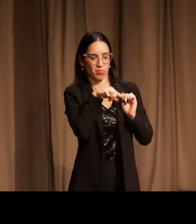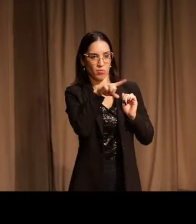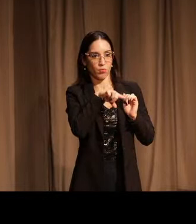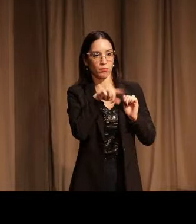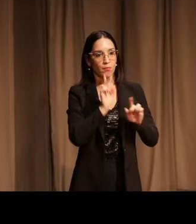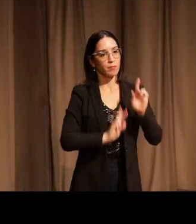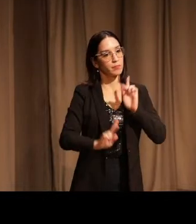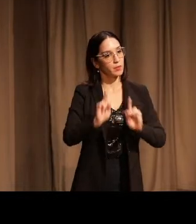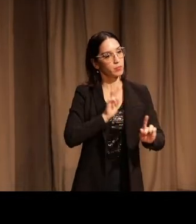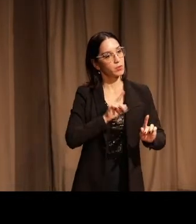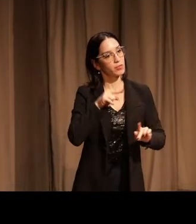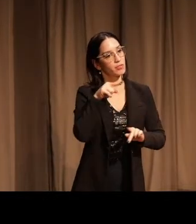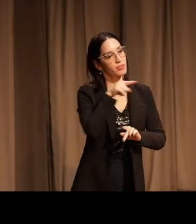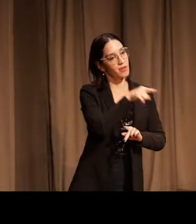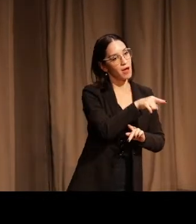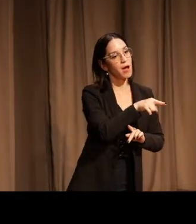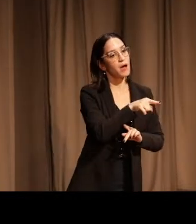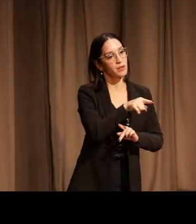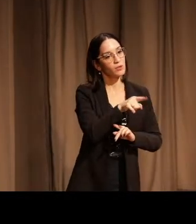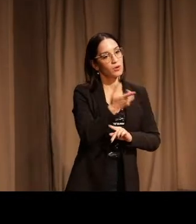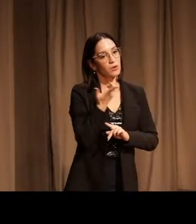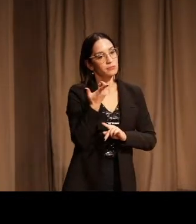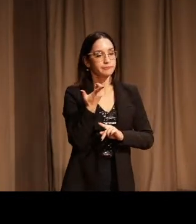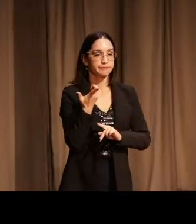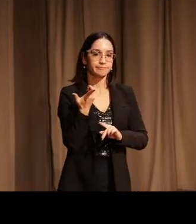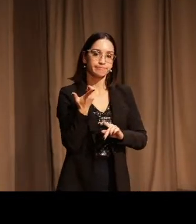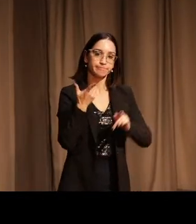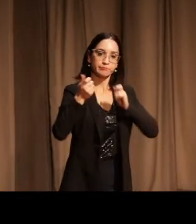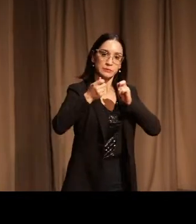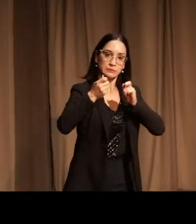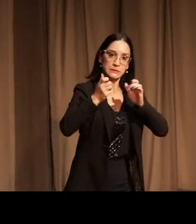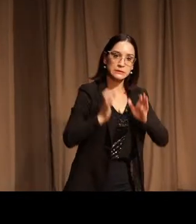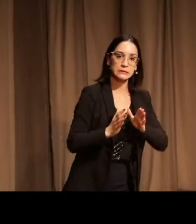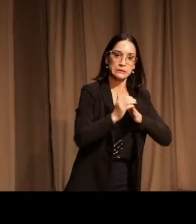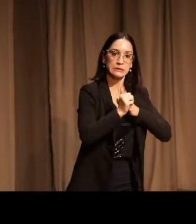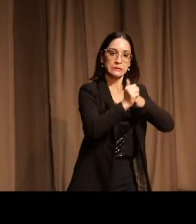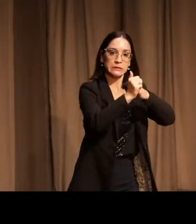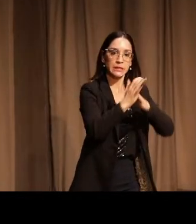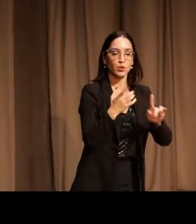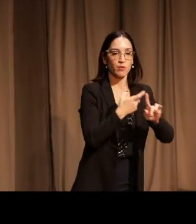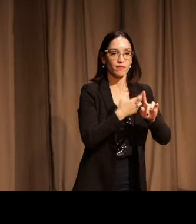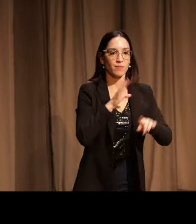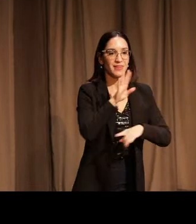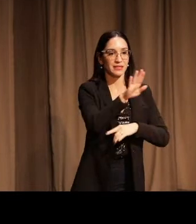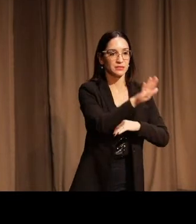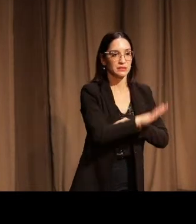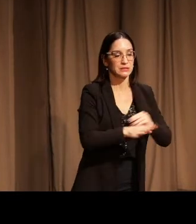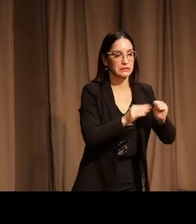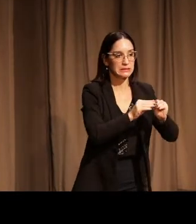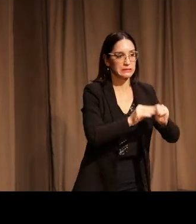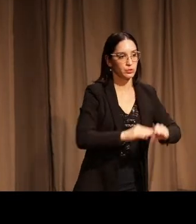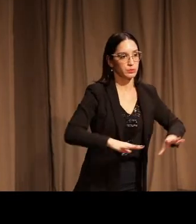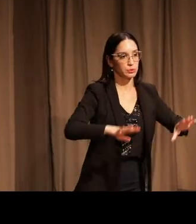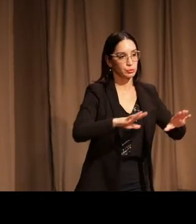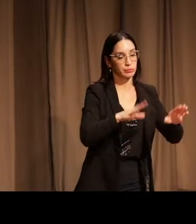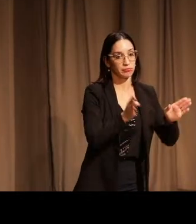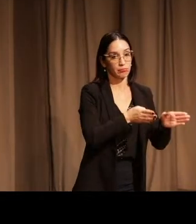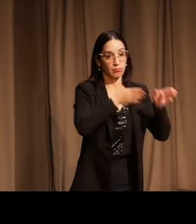their territory. On the top part, I painted an altar